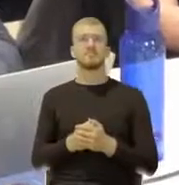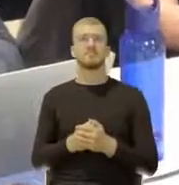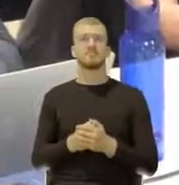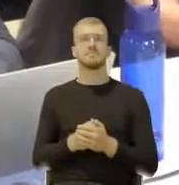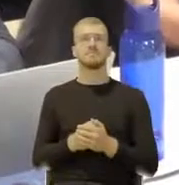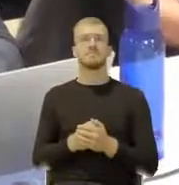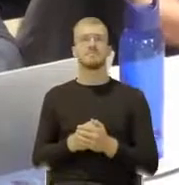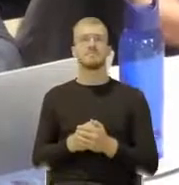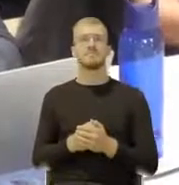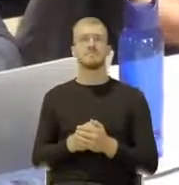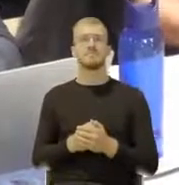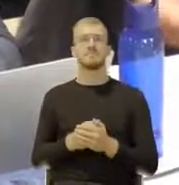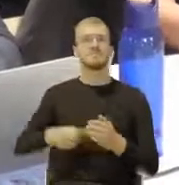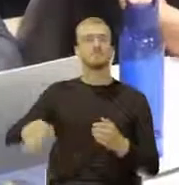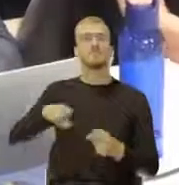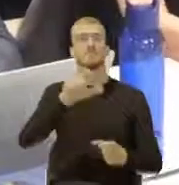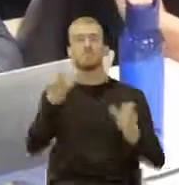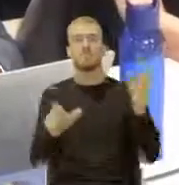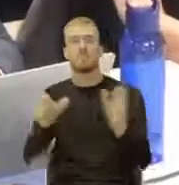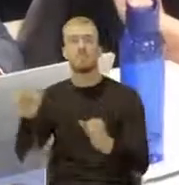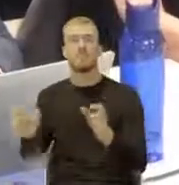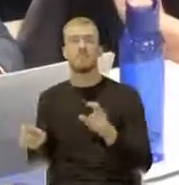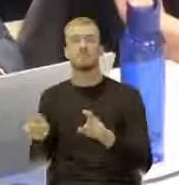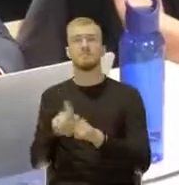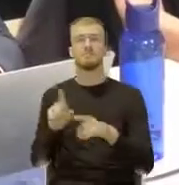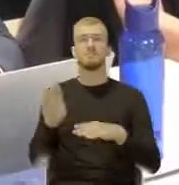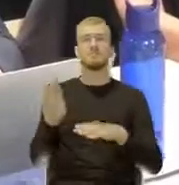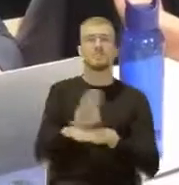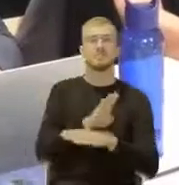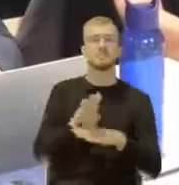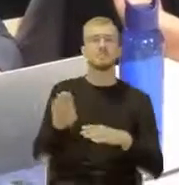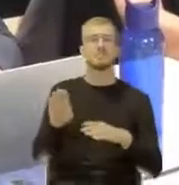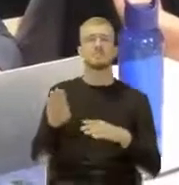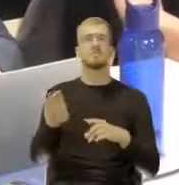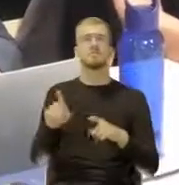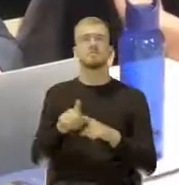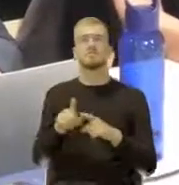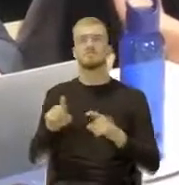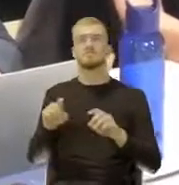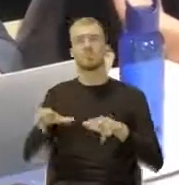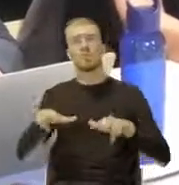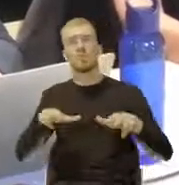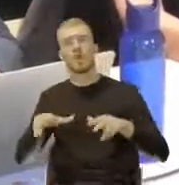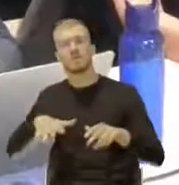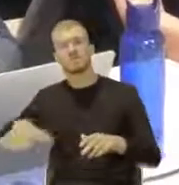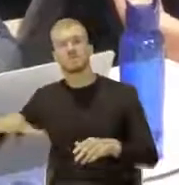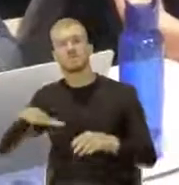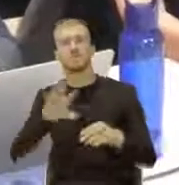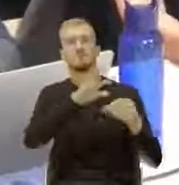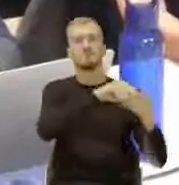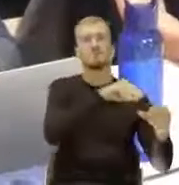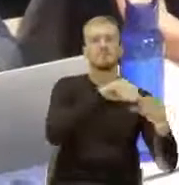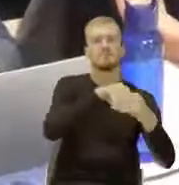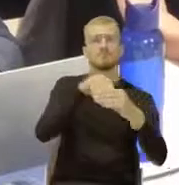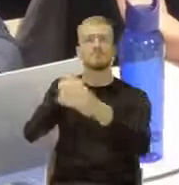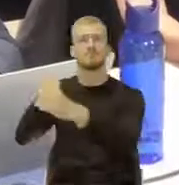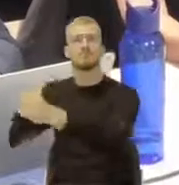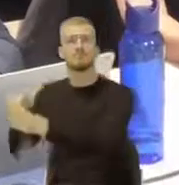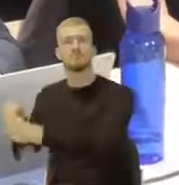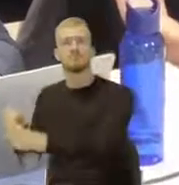and accountable to local governments. So for this part, USAID will increase our